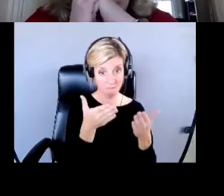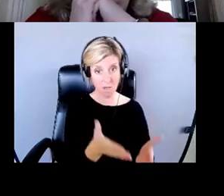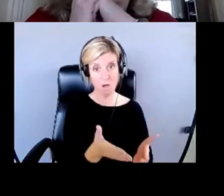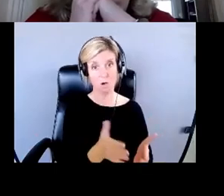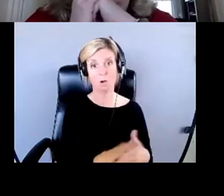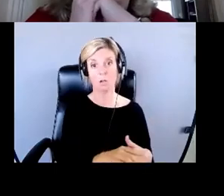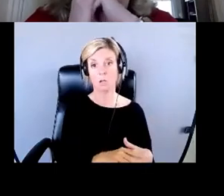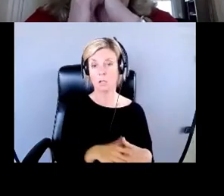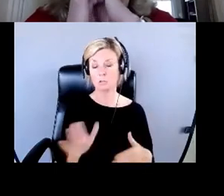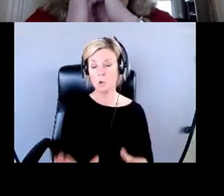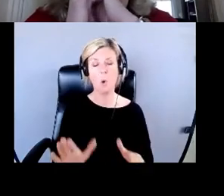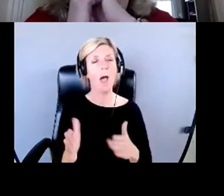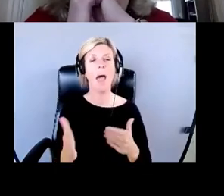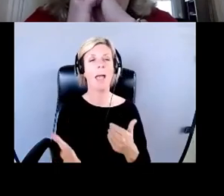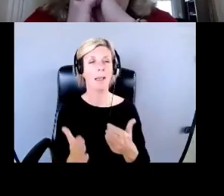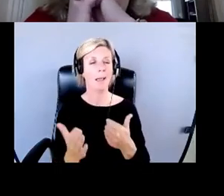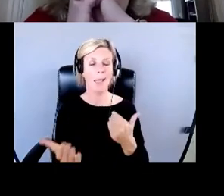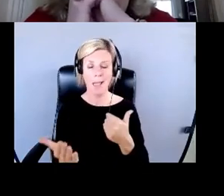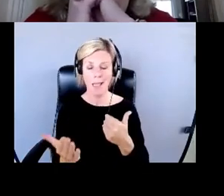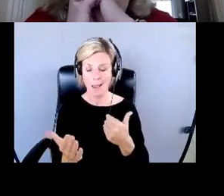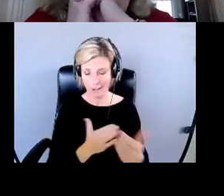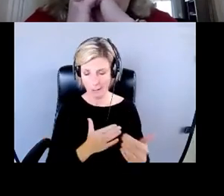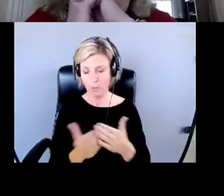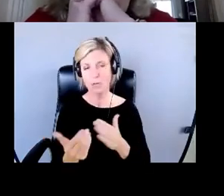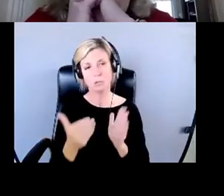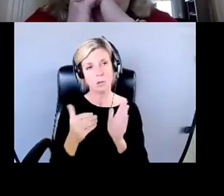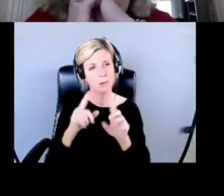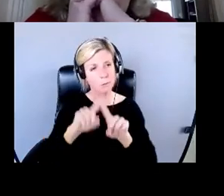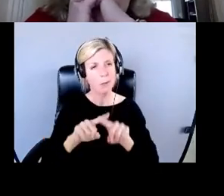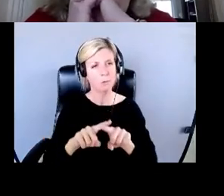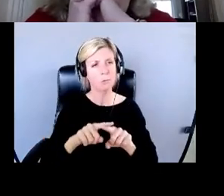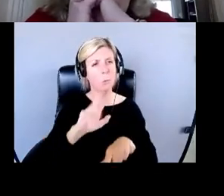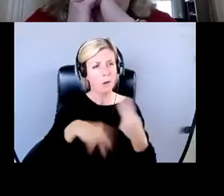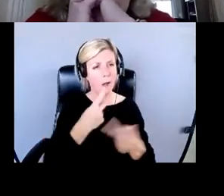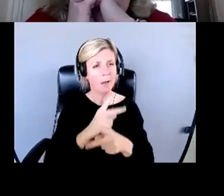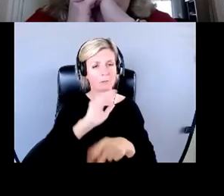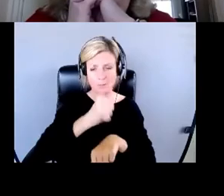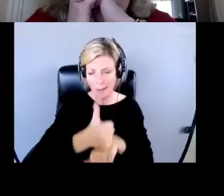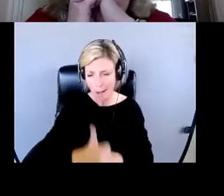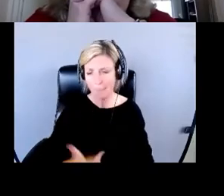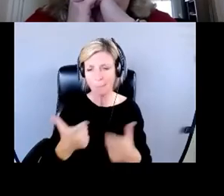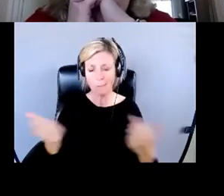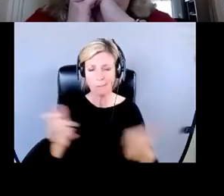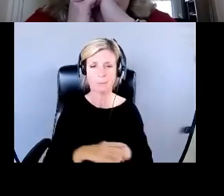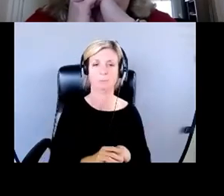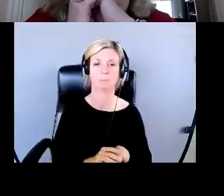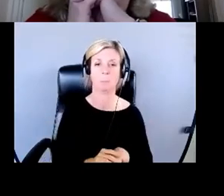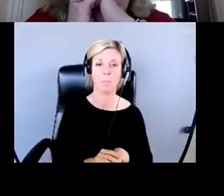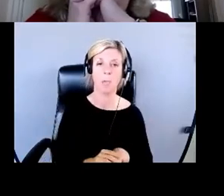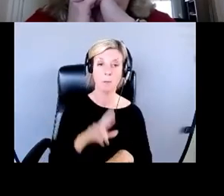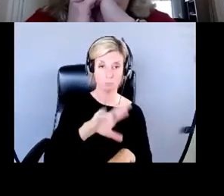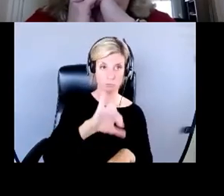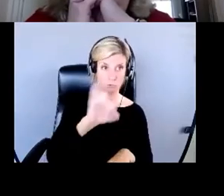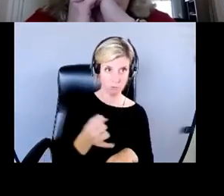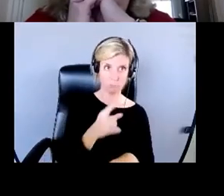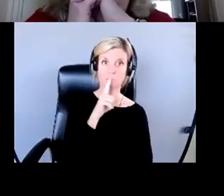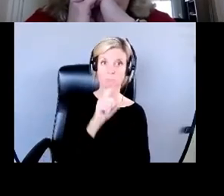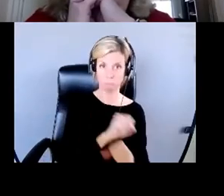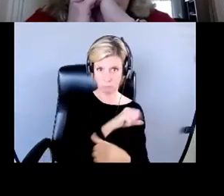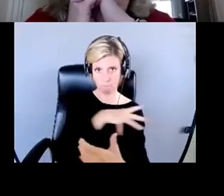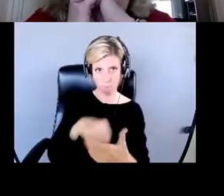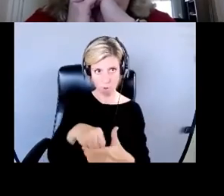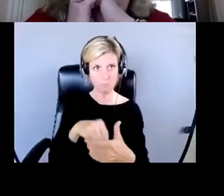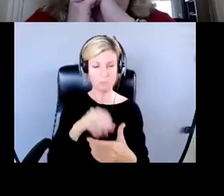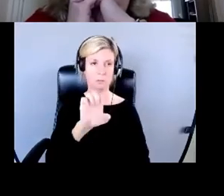all of that. But all of the wonderful elements that are part of restorative justice find their way, certainly weaved into the elder mediation with regard